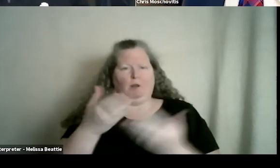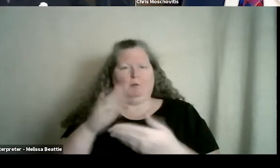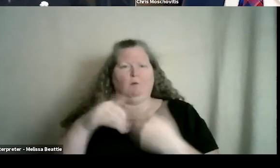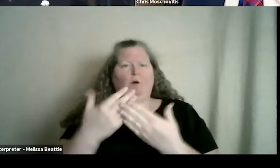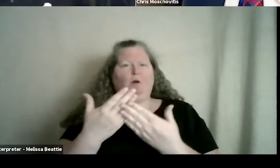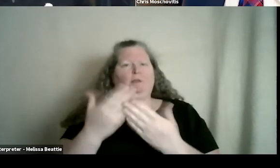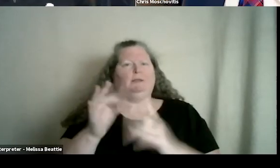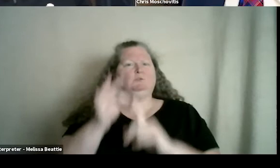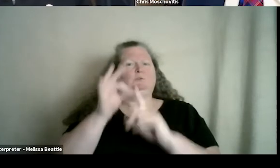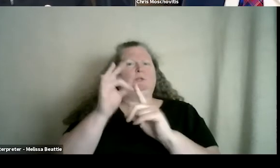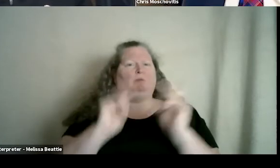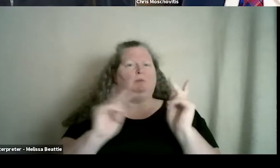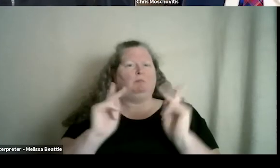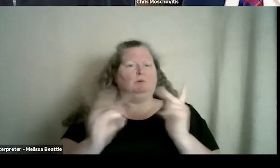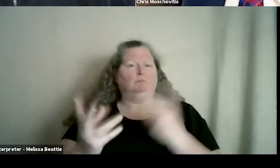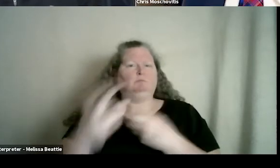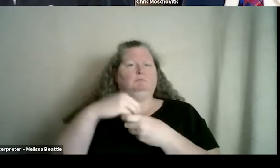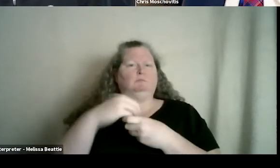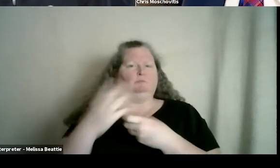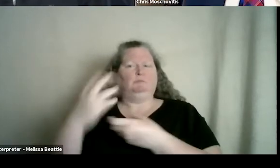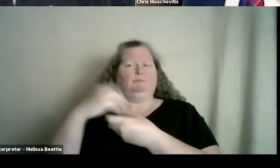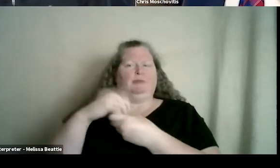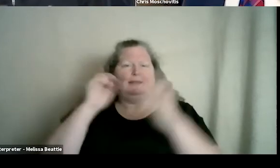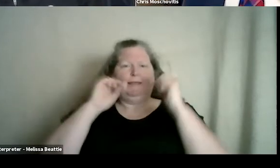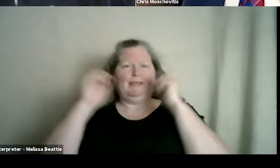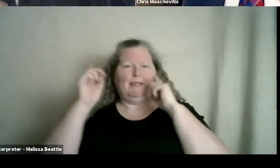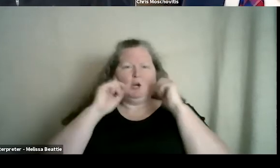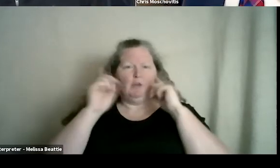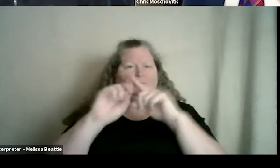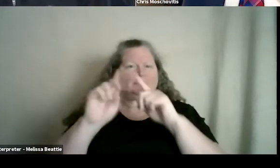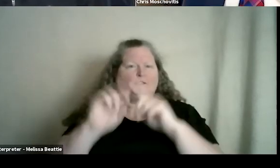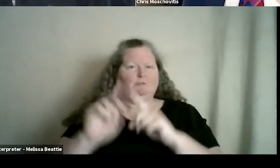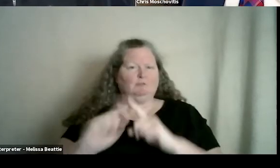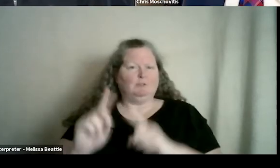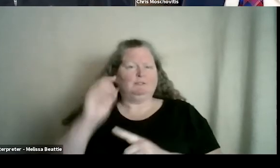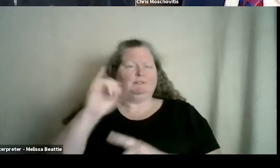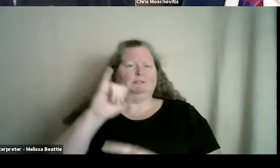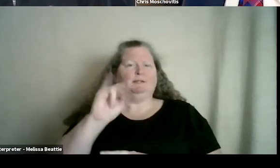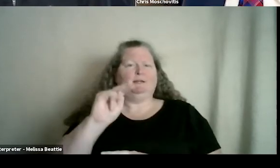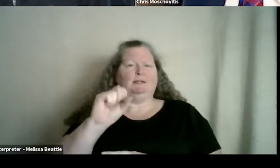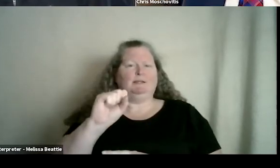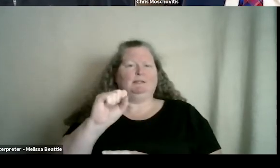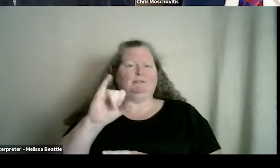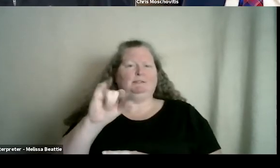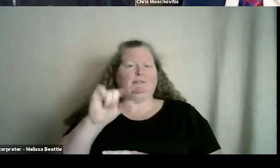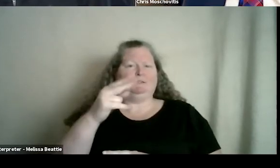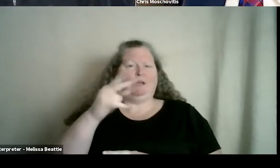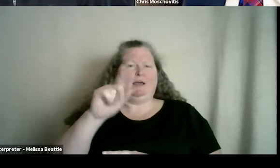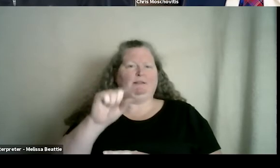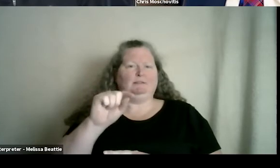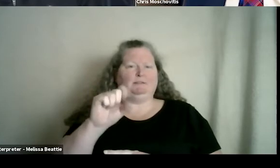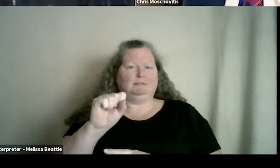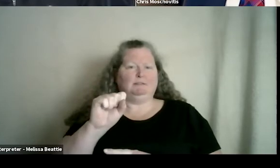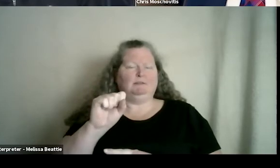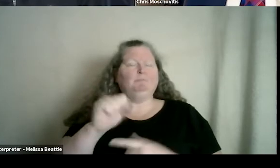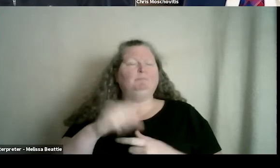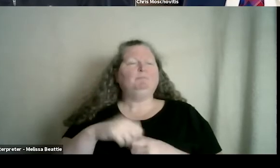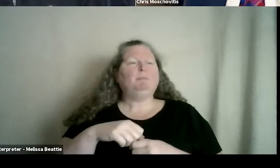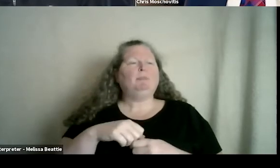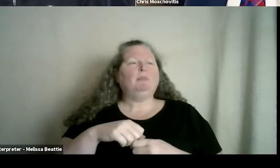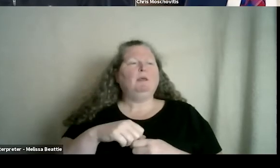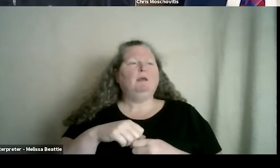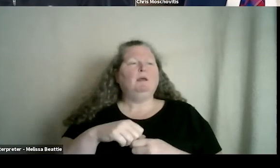people together and just hear the different insights. You also touched on diversity, right? And somebody had said earlier, I think it